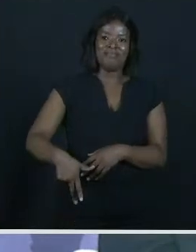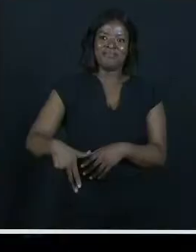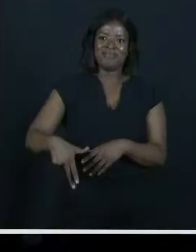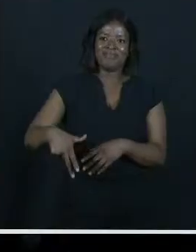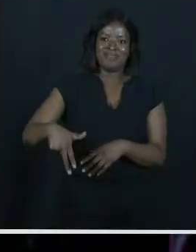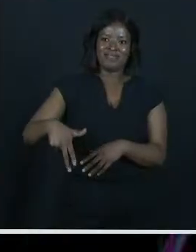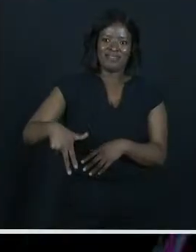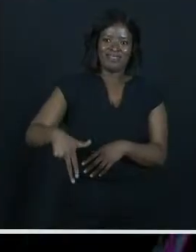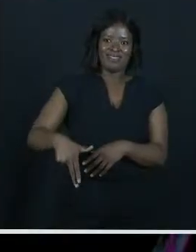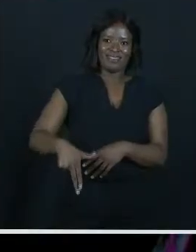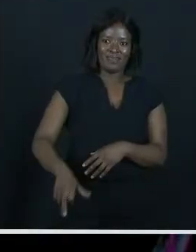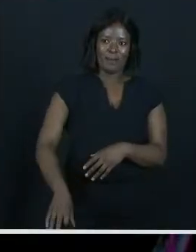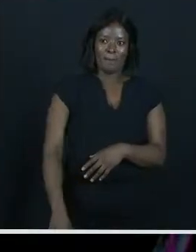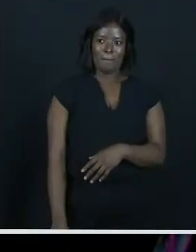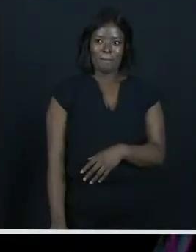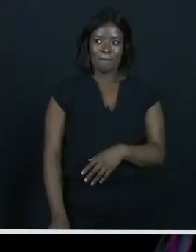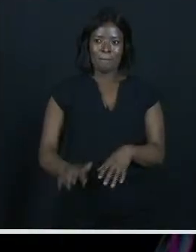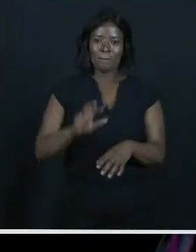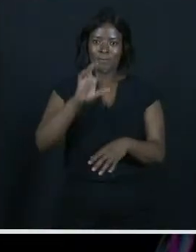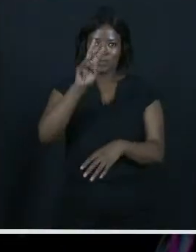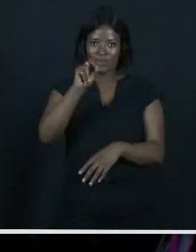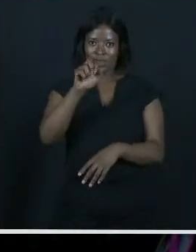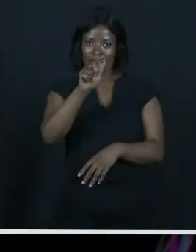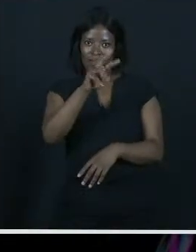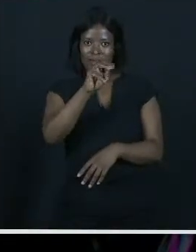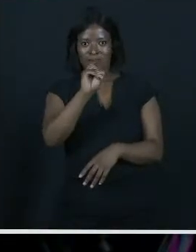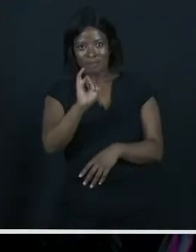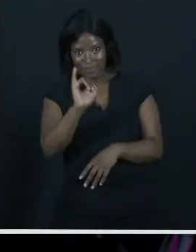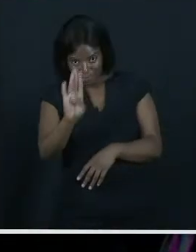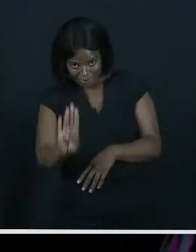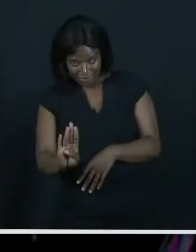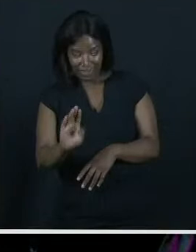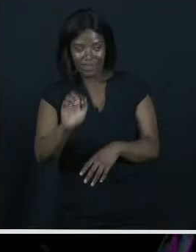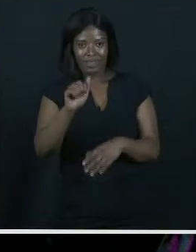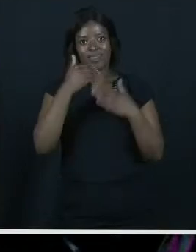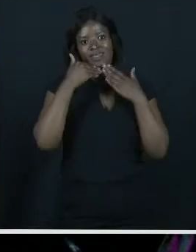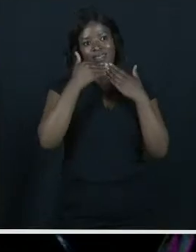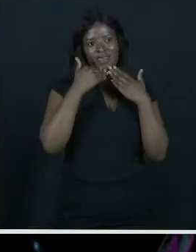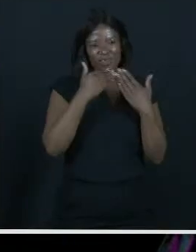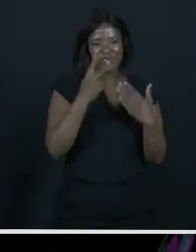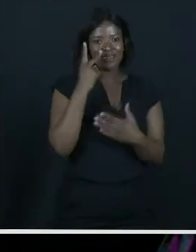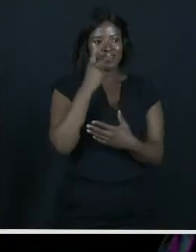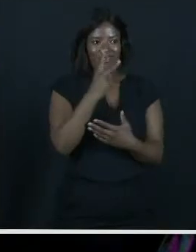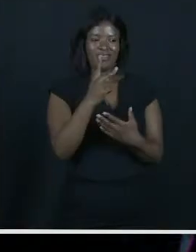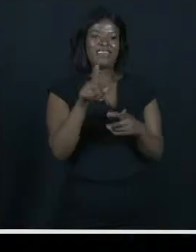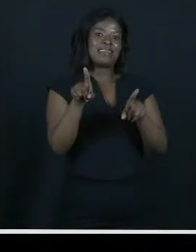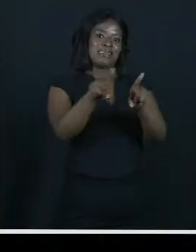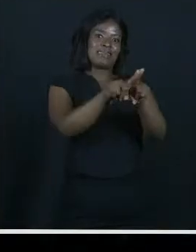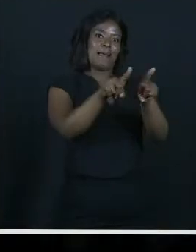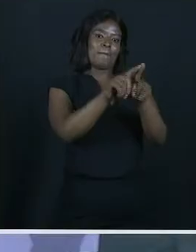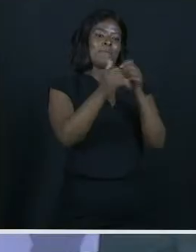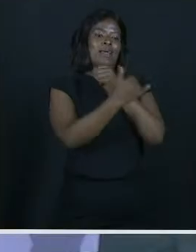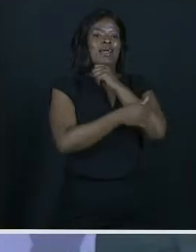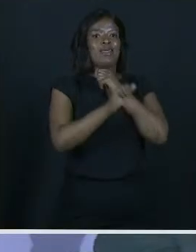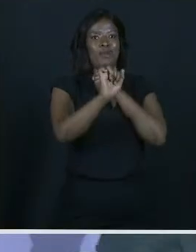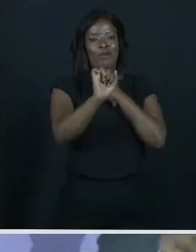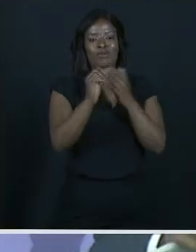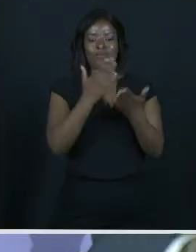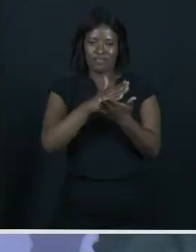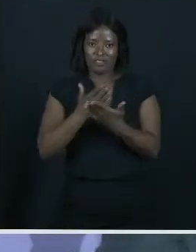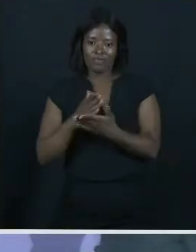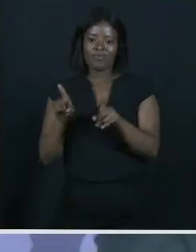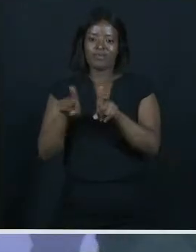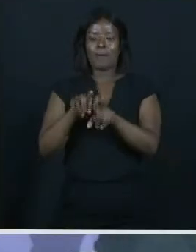very serious about gender-based violence. So now, time is not on our side. We still have quite a